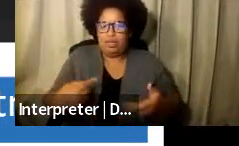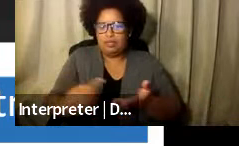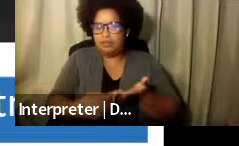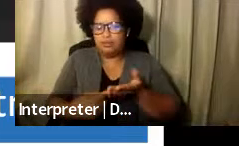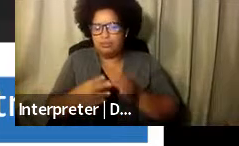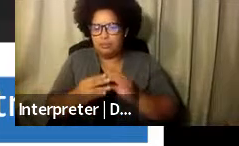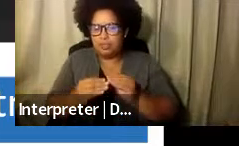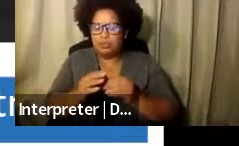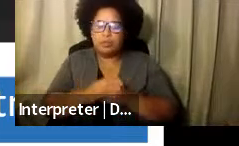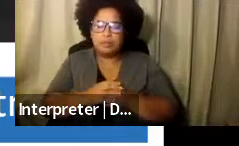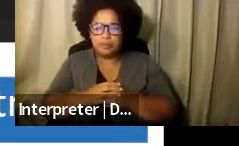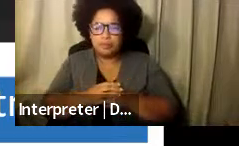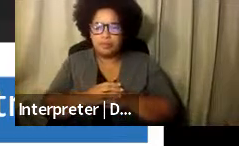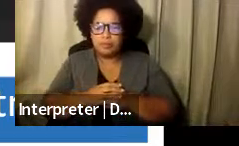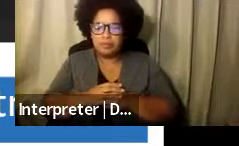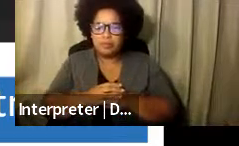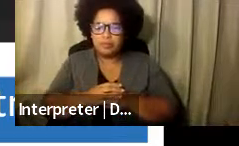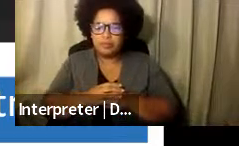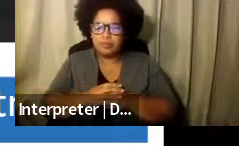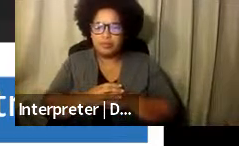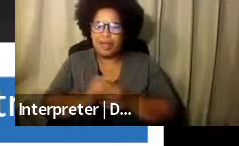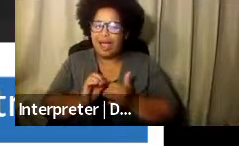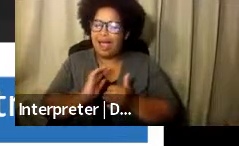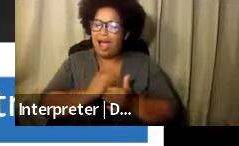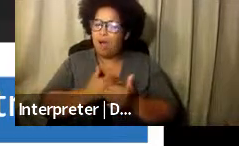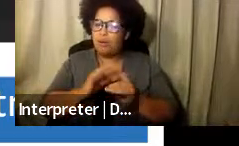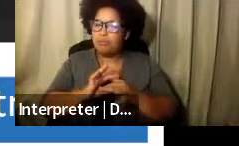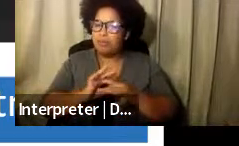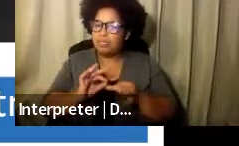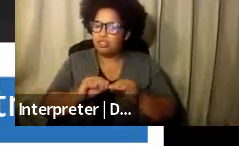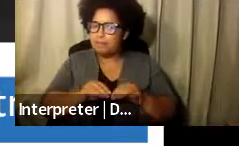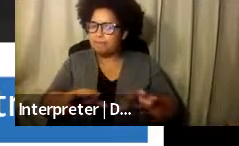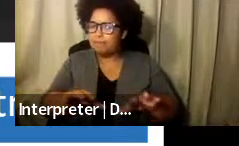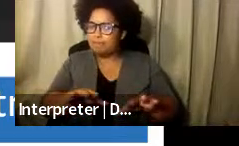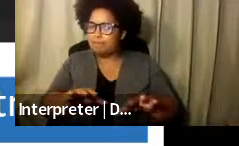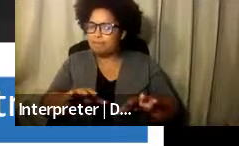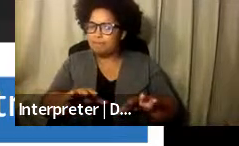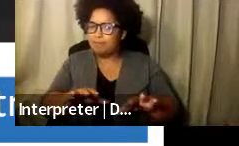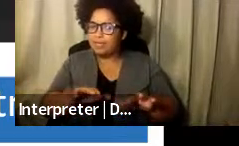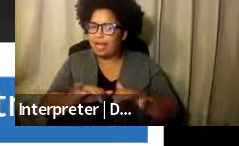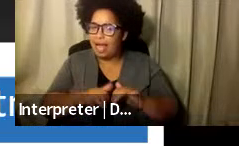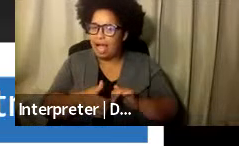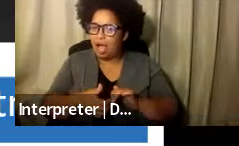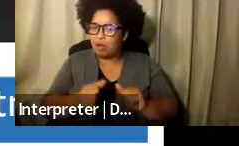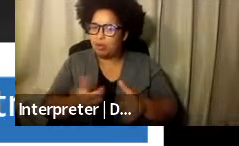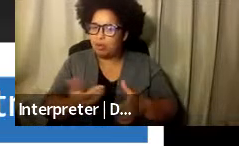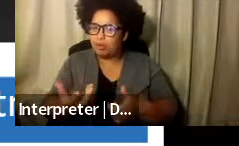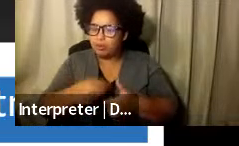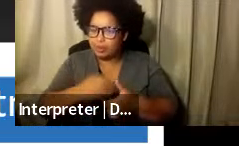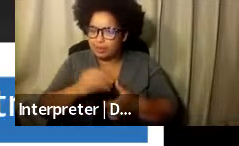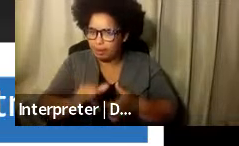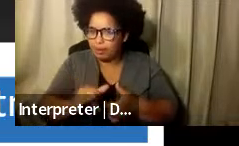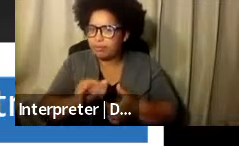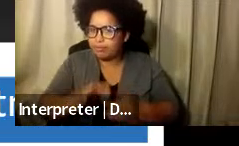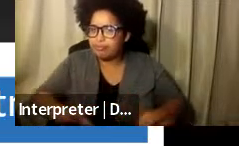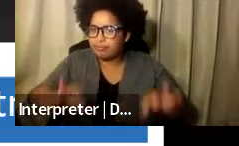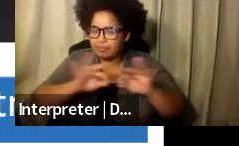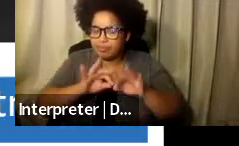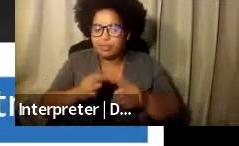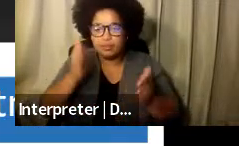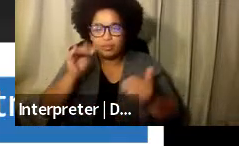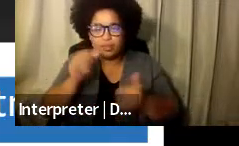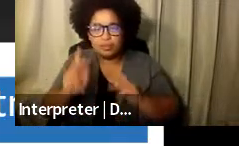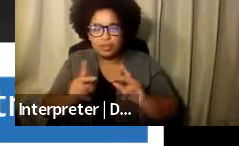are, I think when we look at our messaging, looking at ways of how to incorporate that. And I hope others